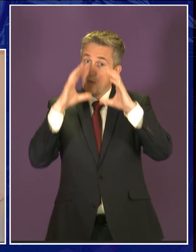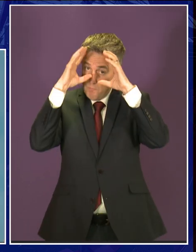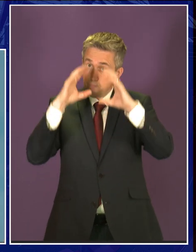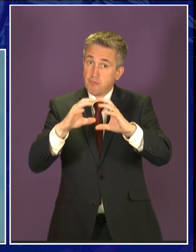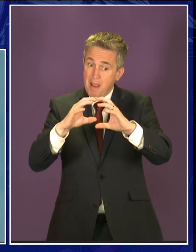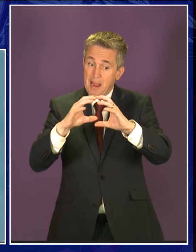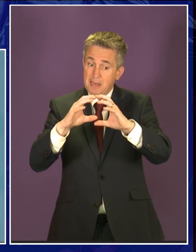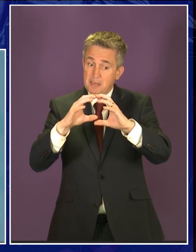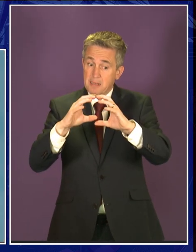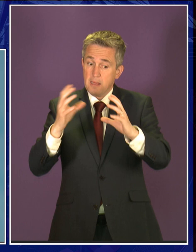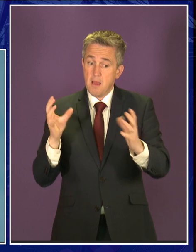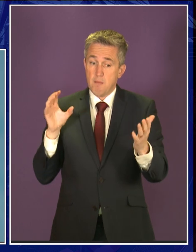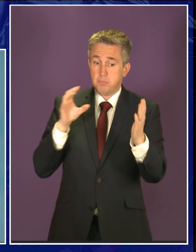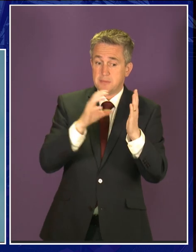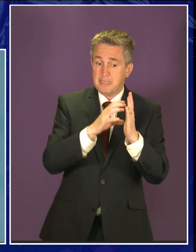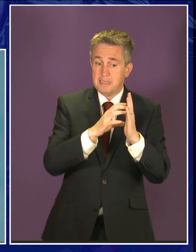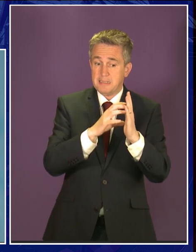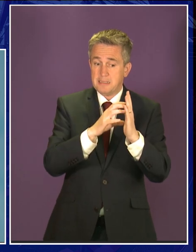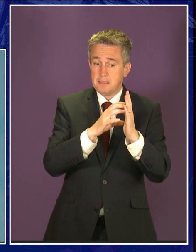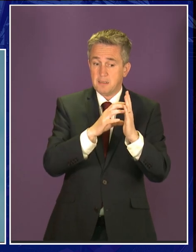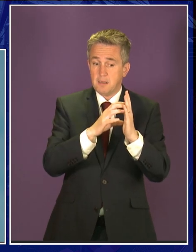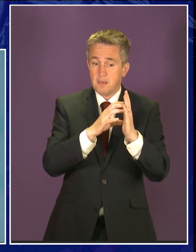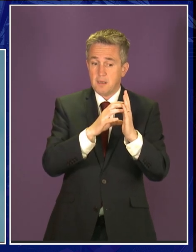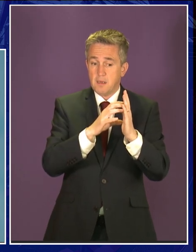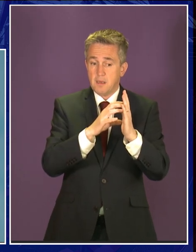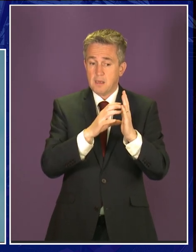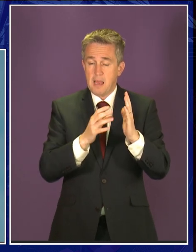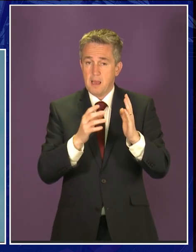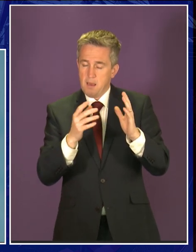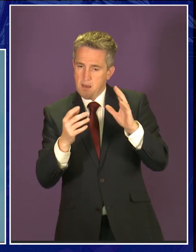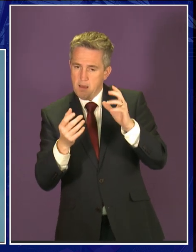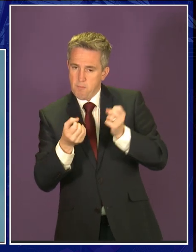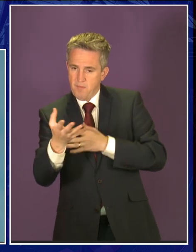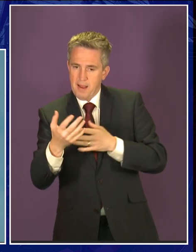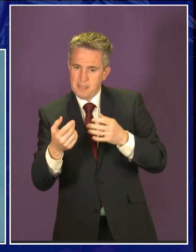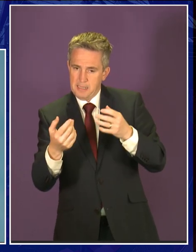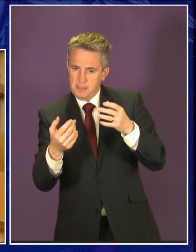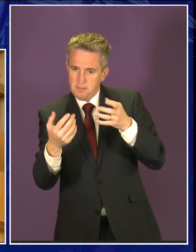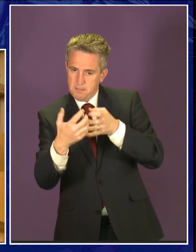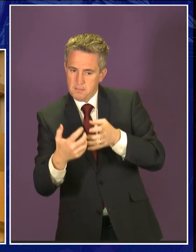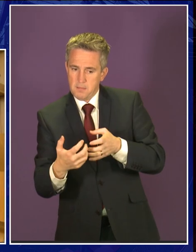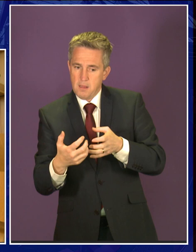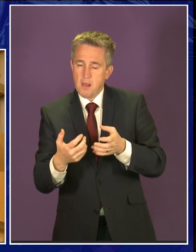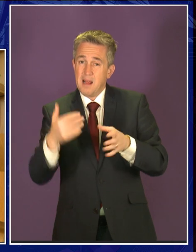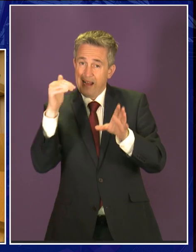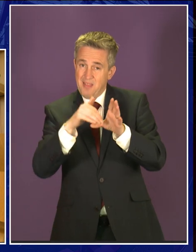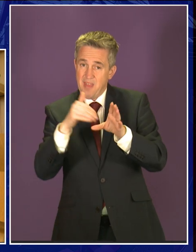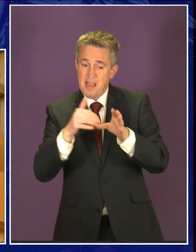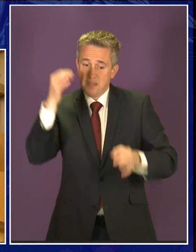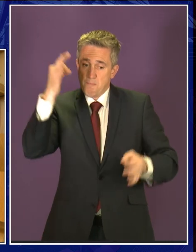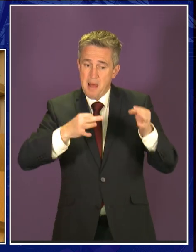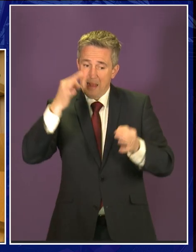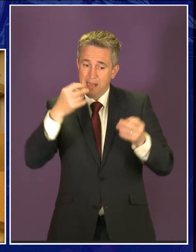brain, embedded is portions of the brain serving particular functions. So there is actually a little ballet dancer